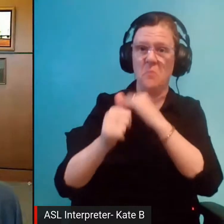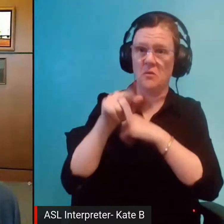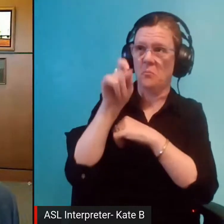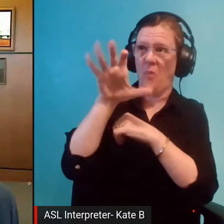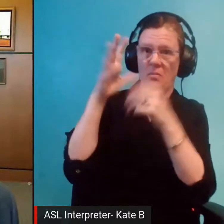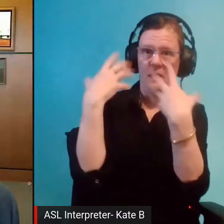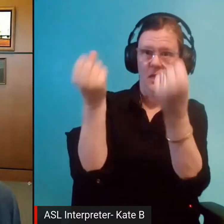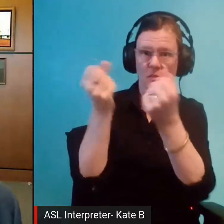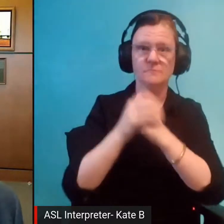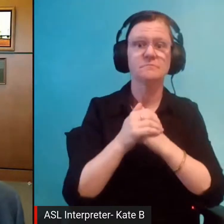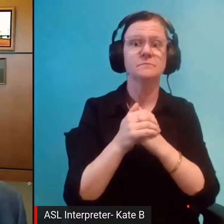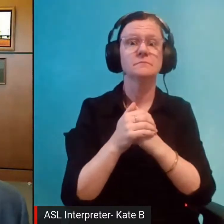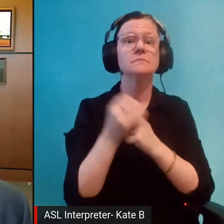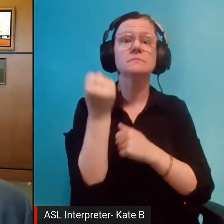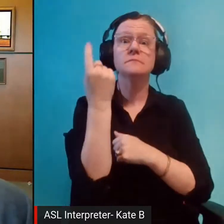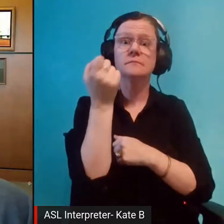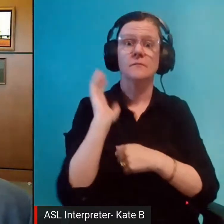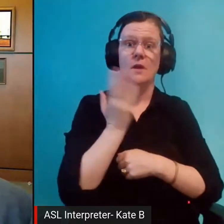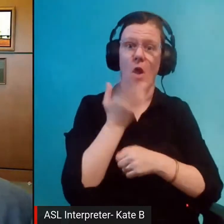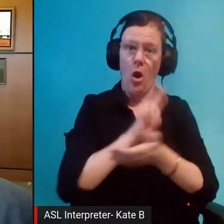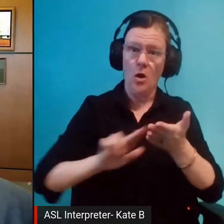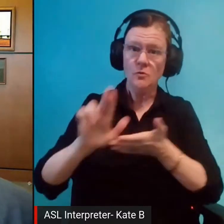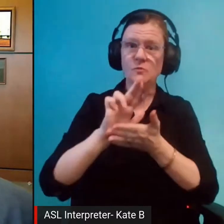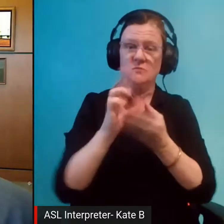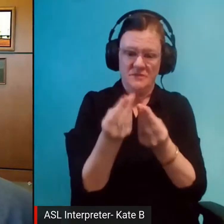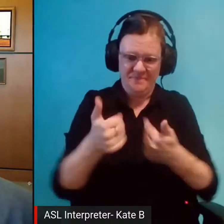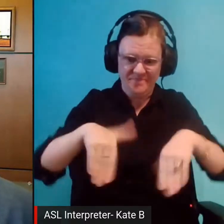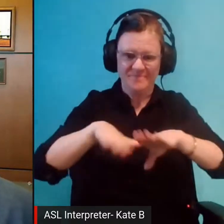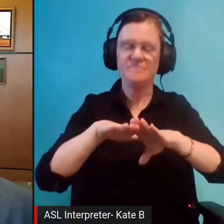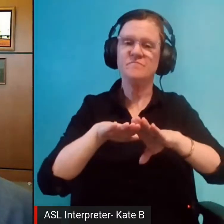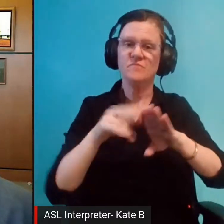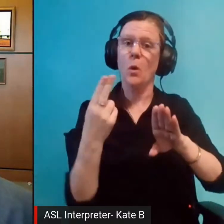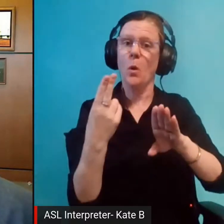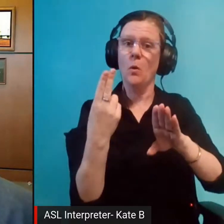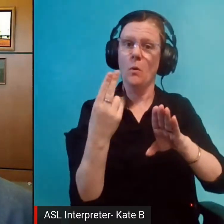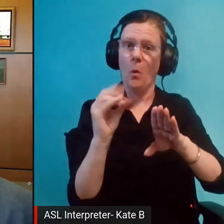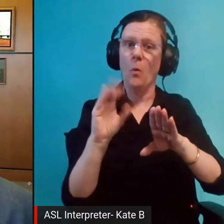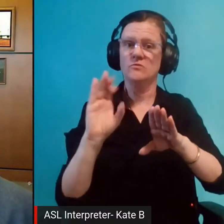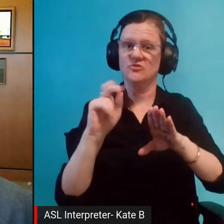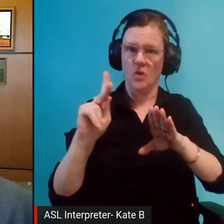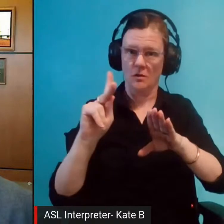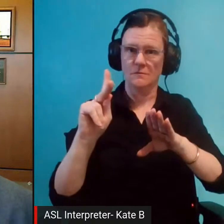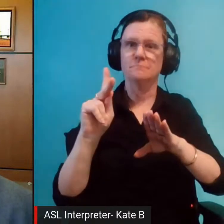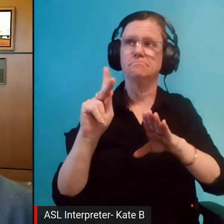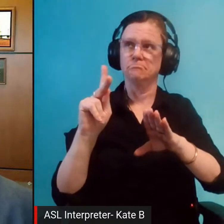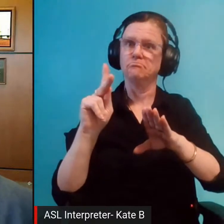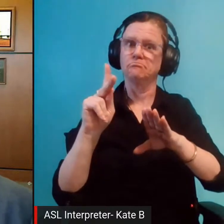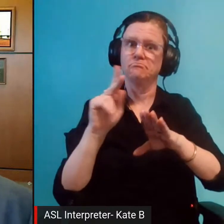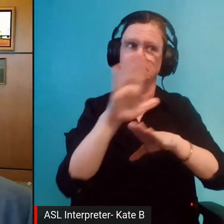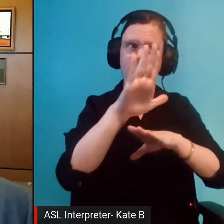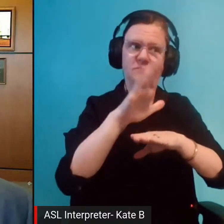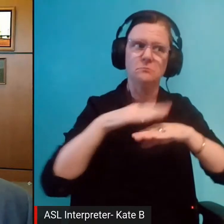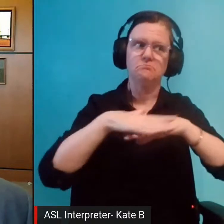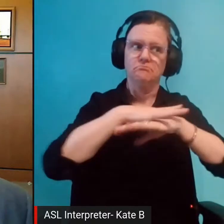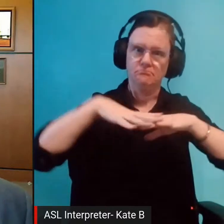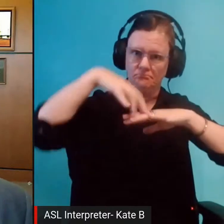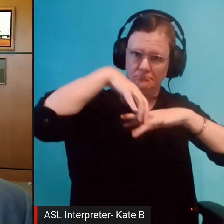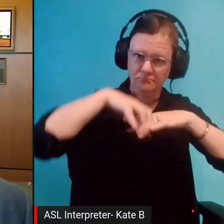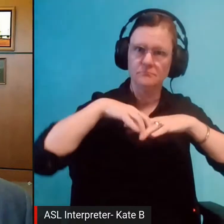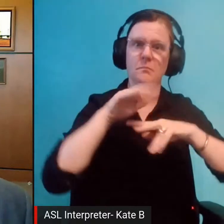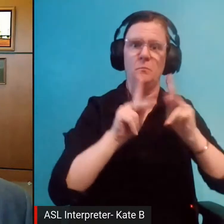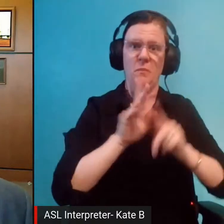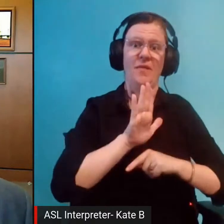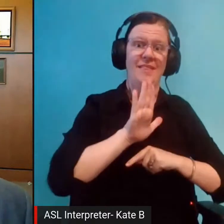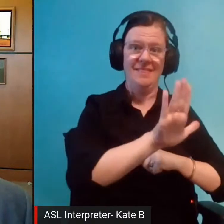to acknowledge that our university sits on the lands of the Ho-Chunk Nation. This evening, we are discussing the